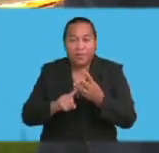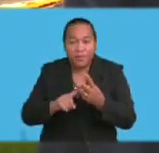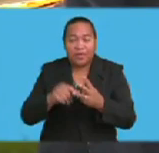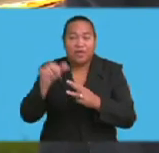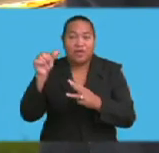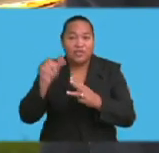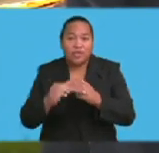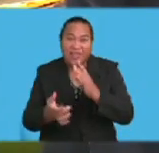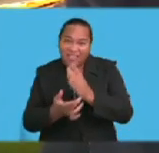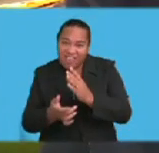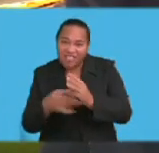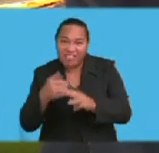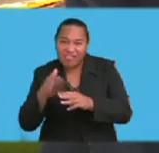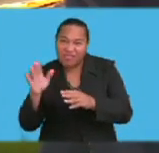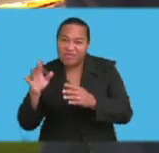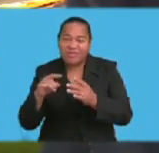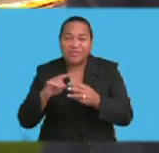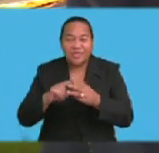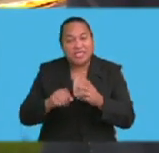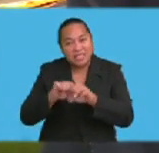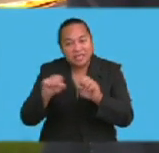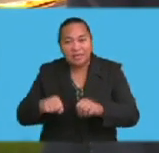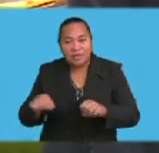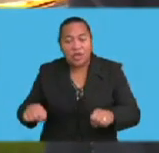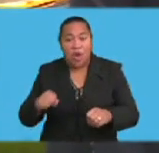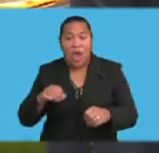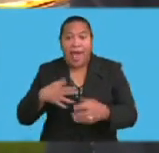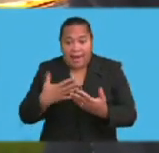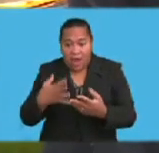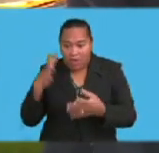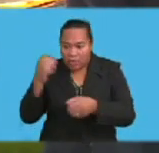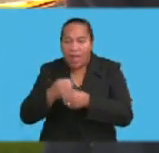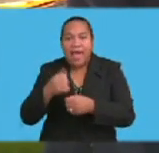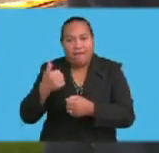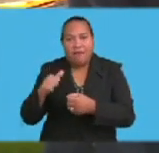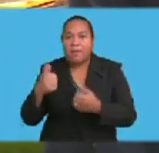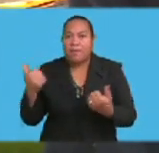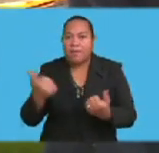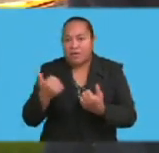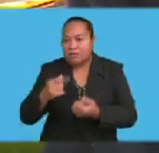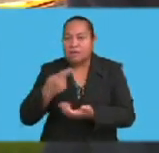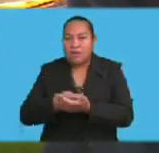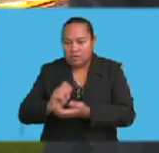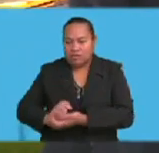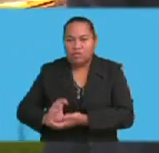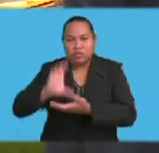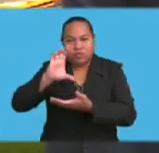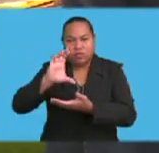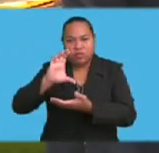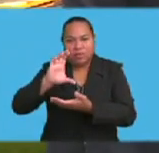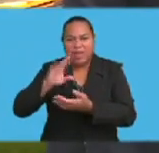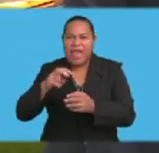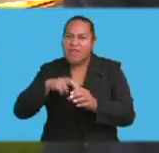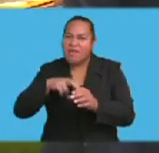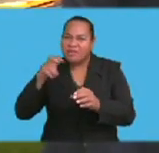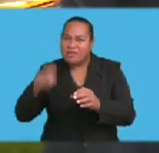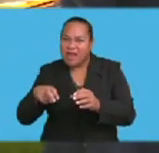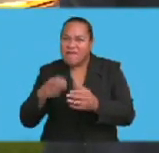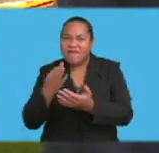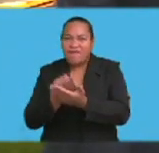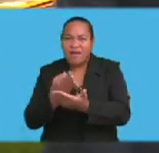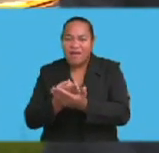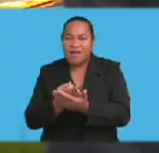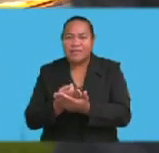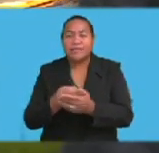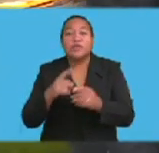independent actuarial evaluations have now confirmed that there is surplus in the Retirement Income Fund. Part of the restructure of the pension fund, Madam Speaker,